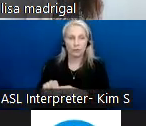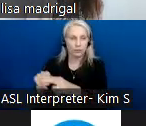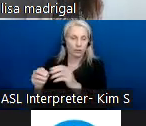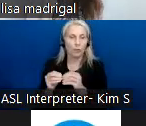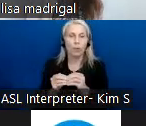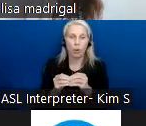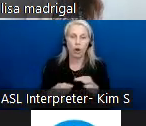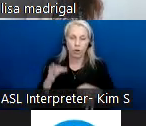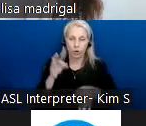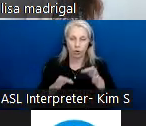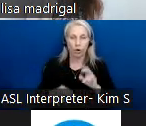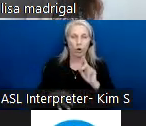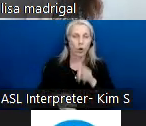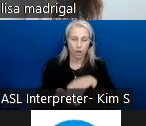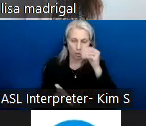learners.